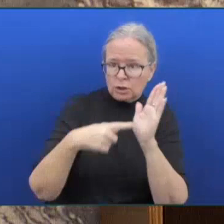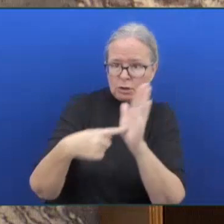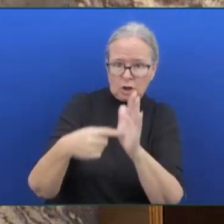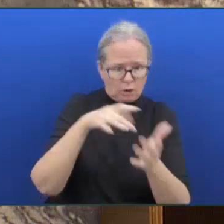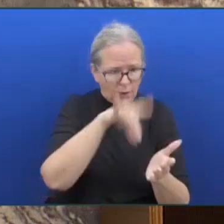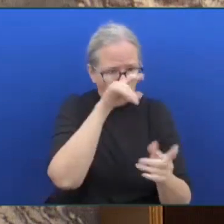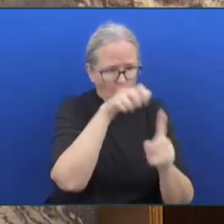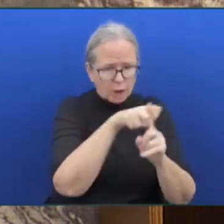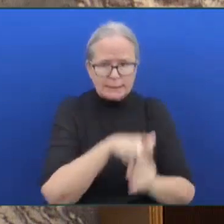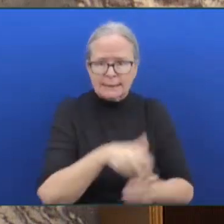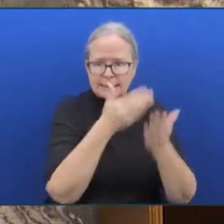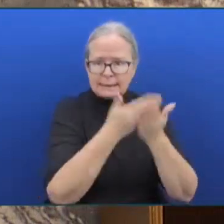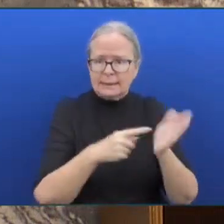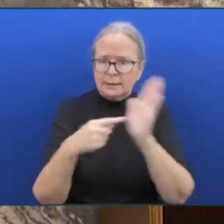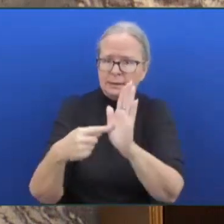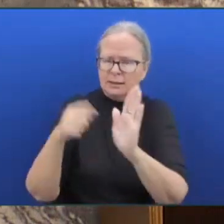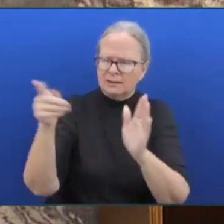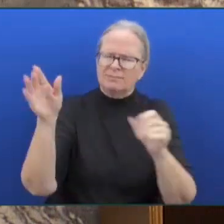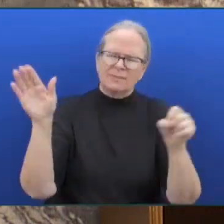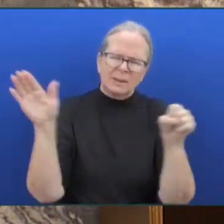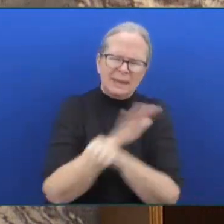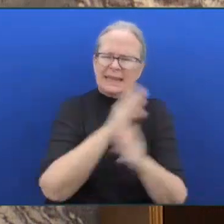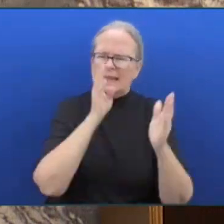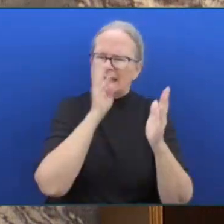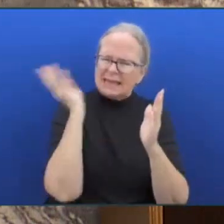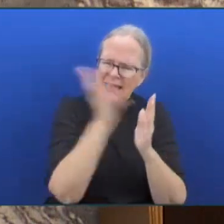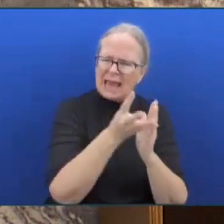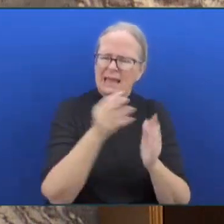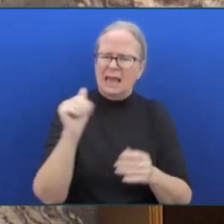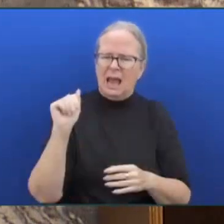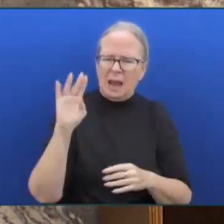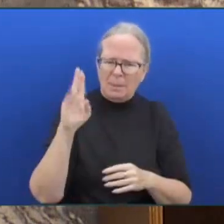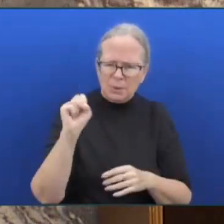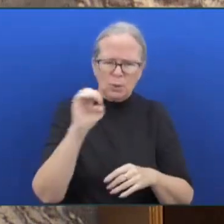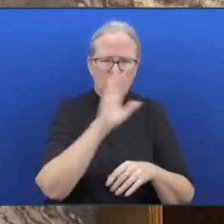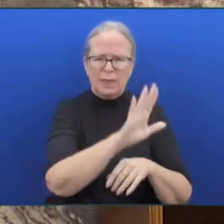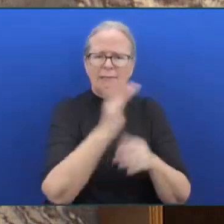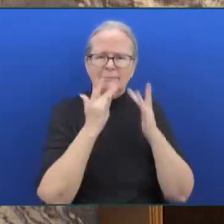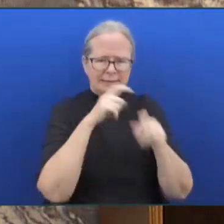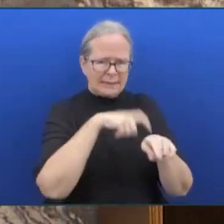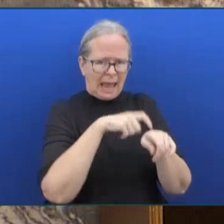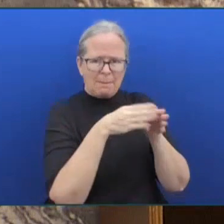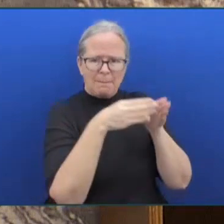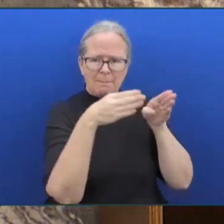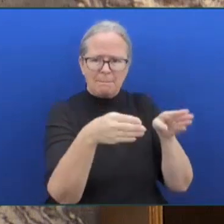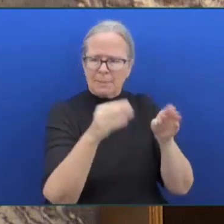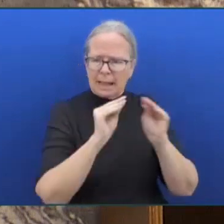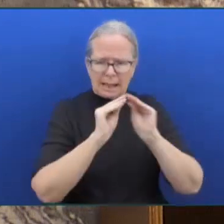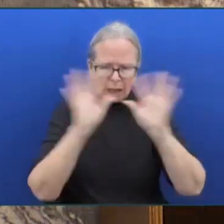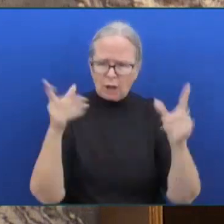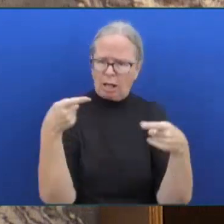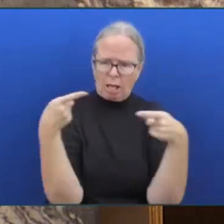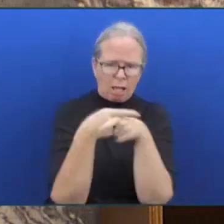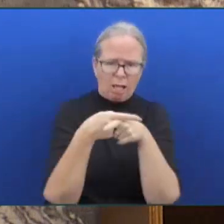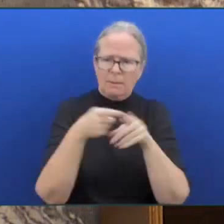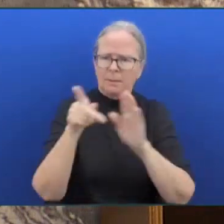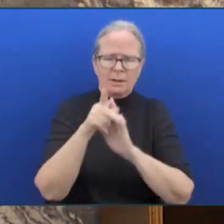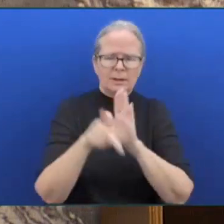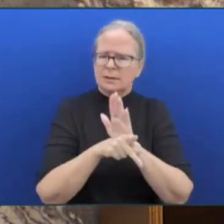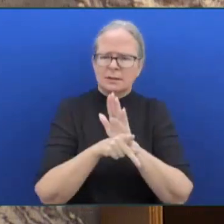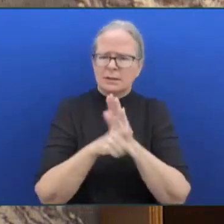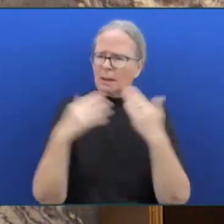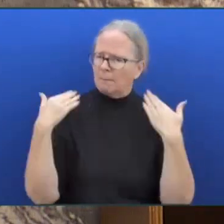periods, a clear violation of policy. Despite assurances from the minister, the situation has only gotten